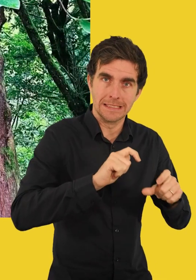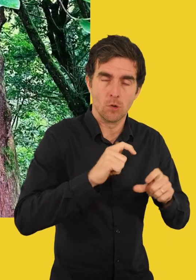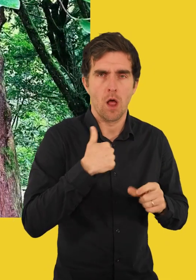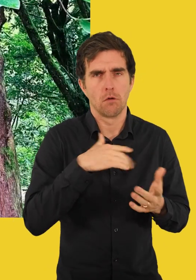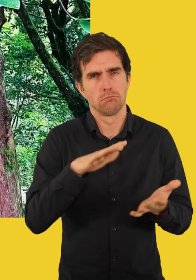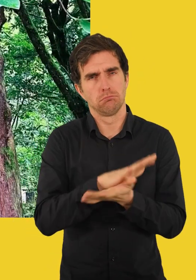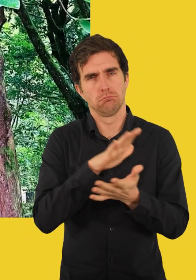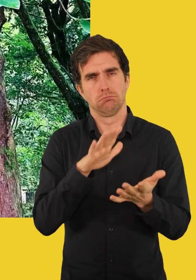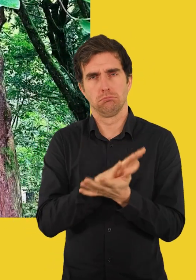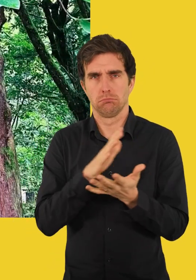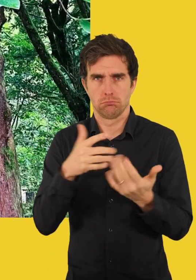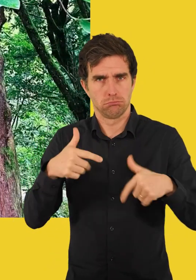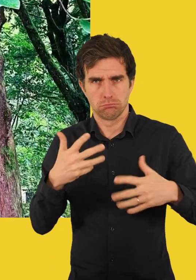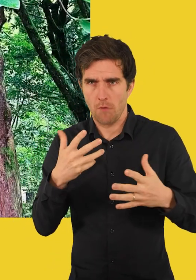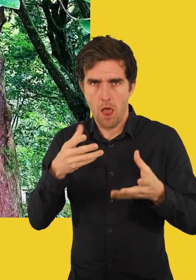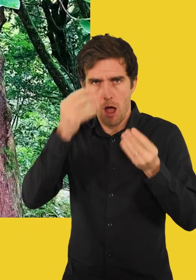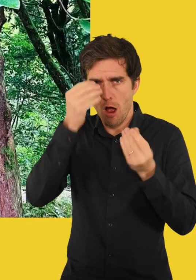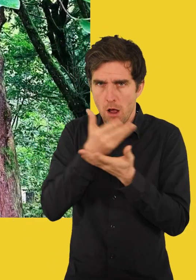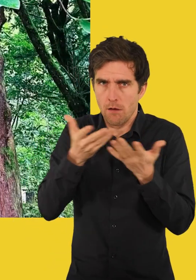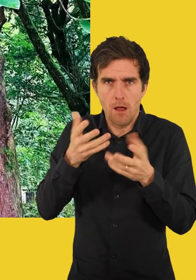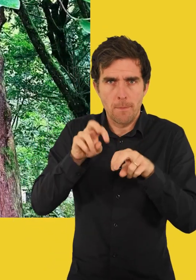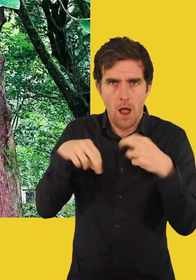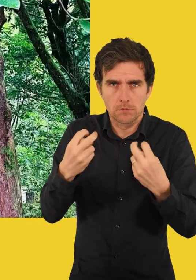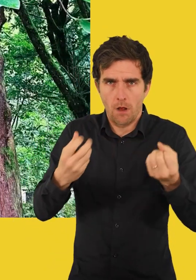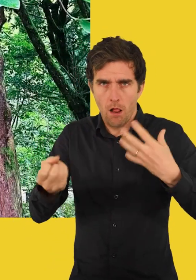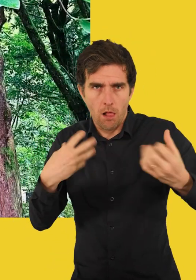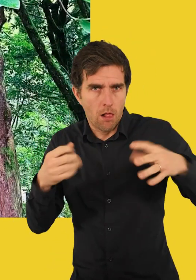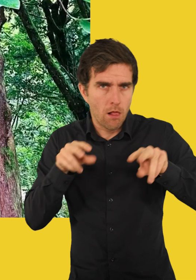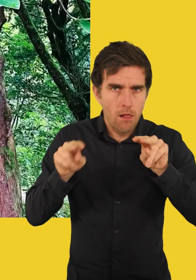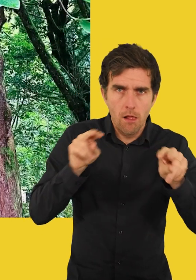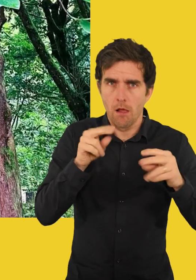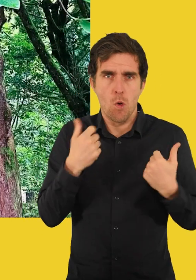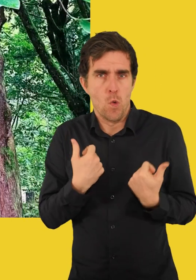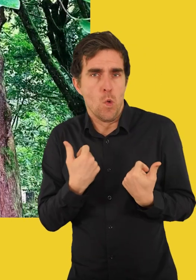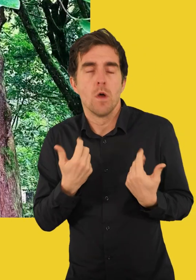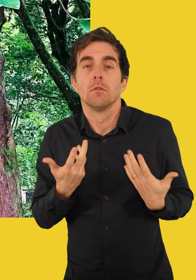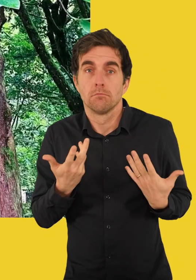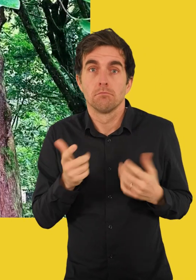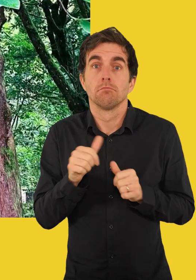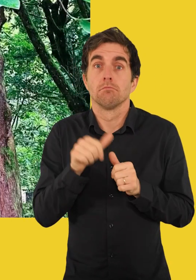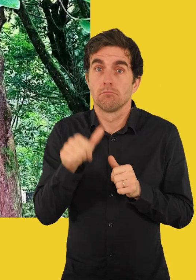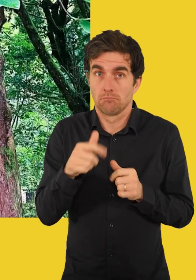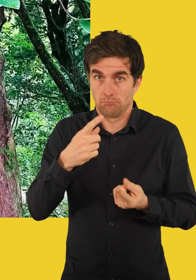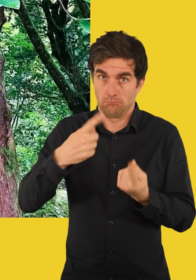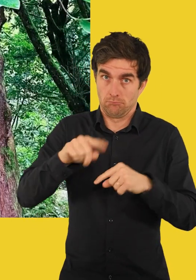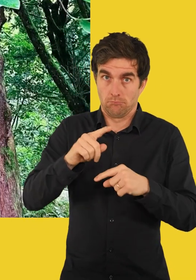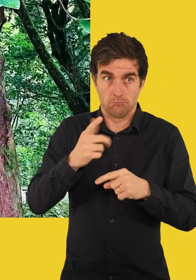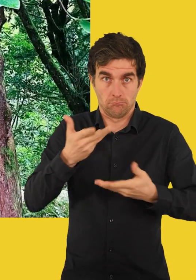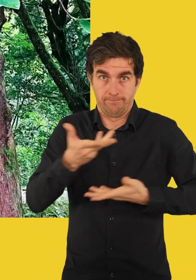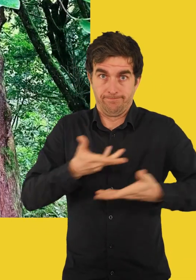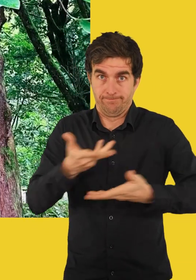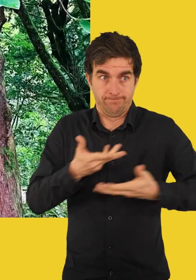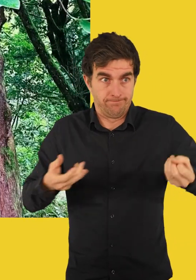really delighted to be here to learn from the panellists themselves about where these areas